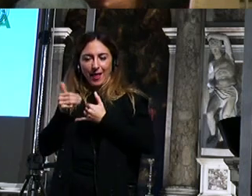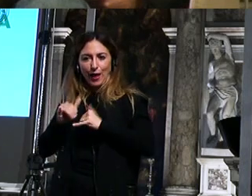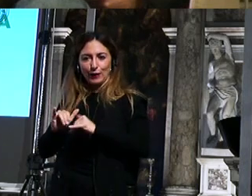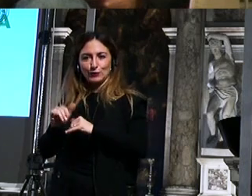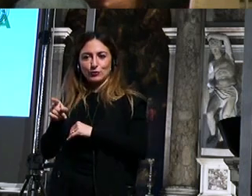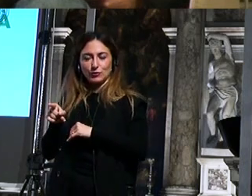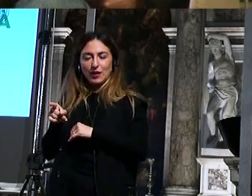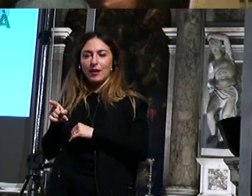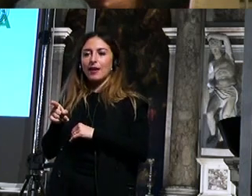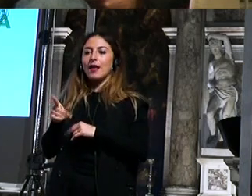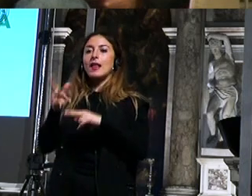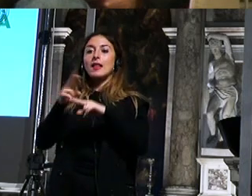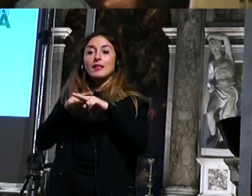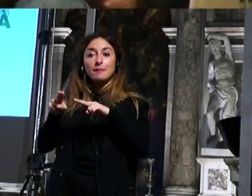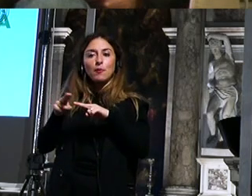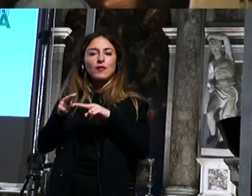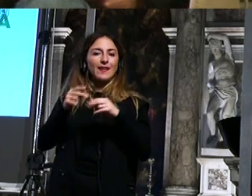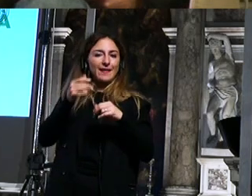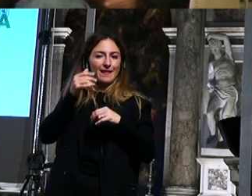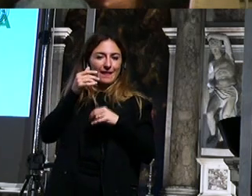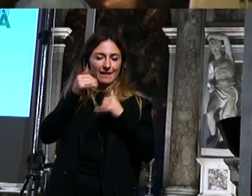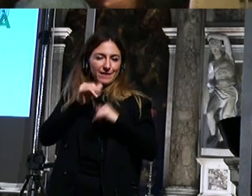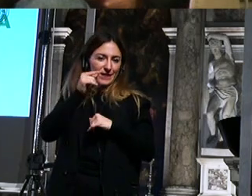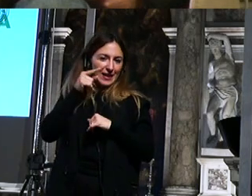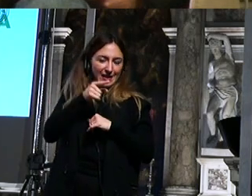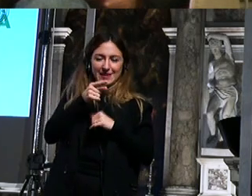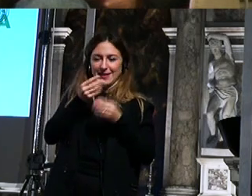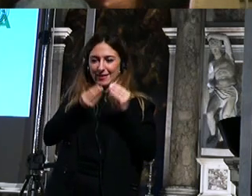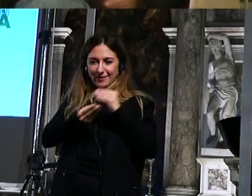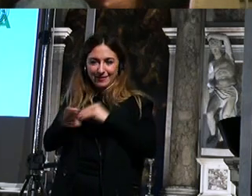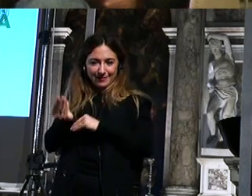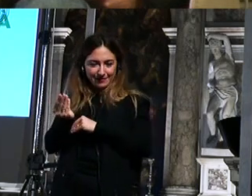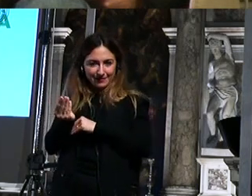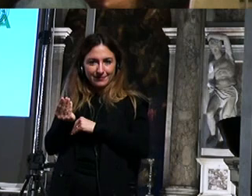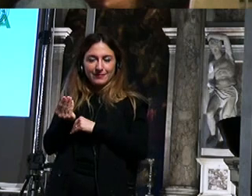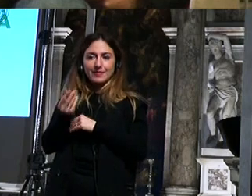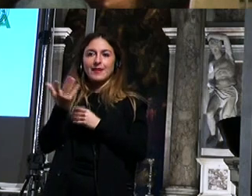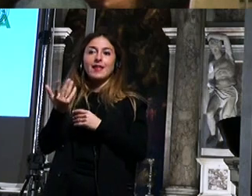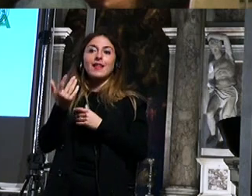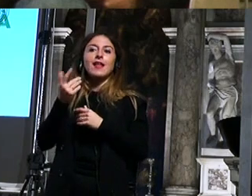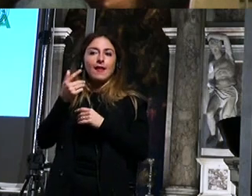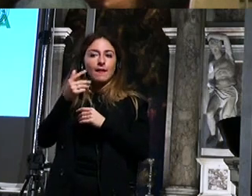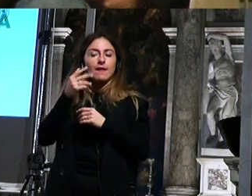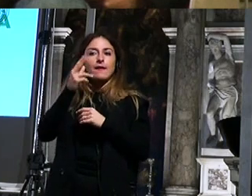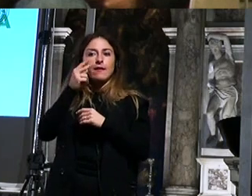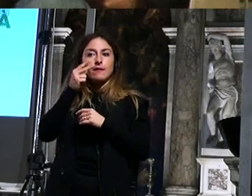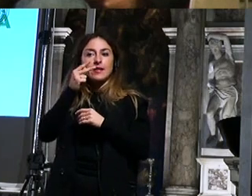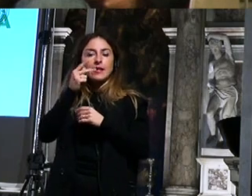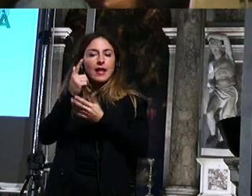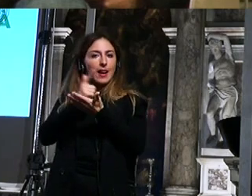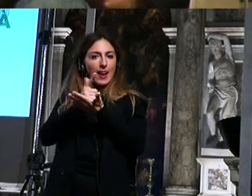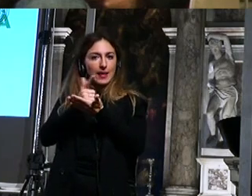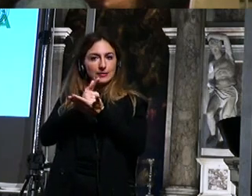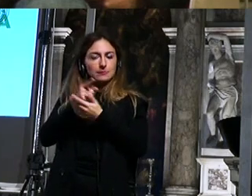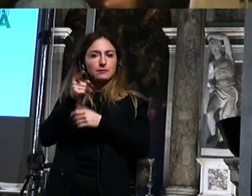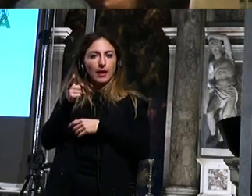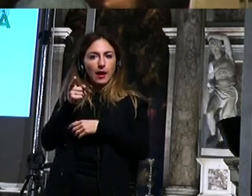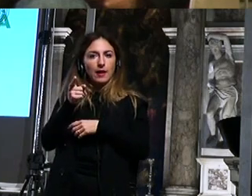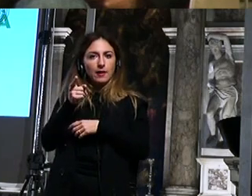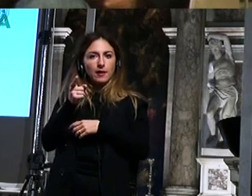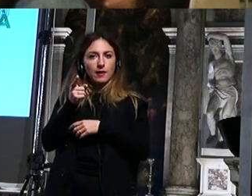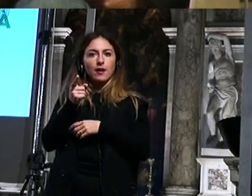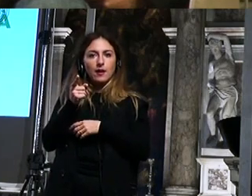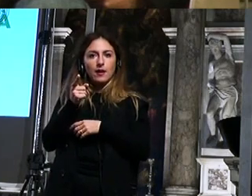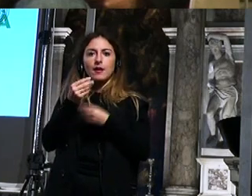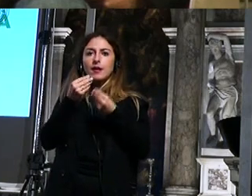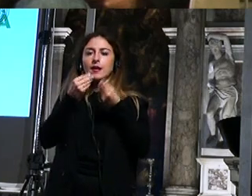his daughter, and she's a lesbian. She's had it with somebody who's donated his sperm. And this